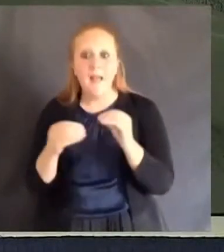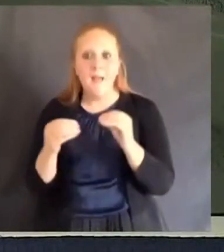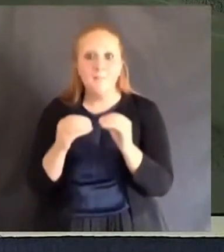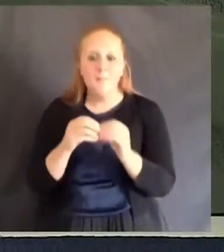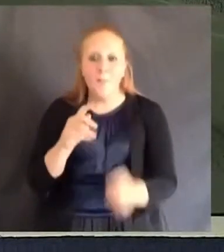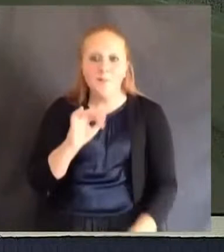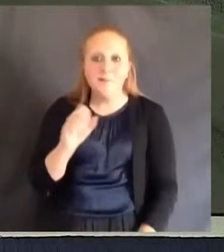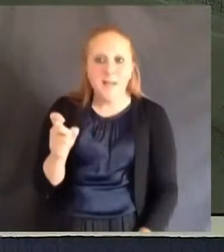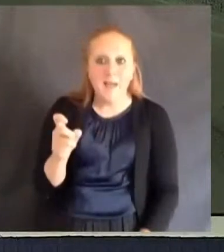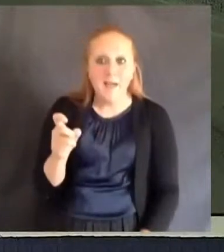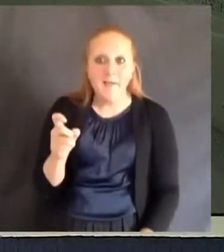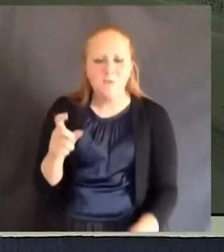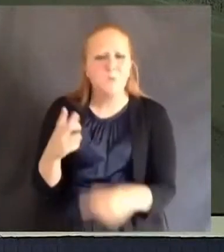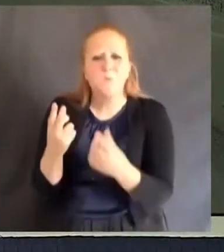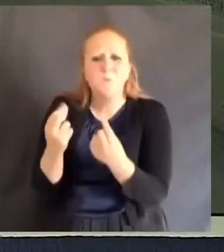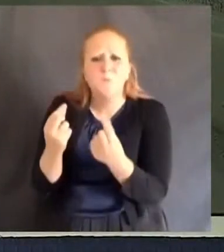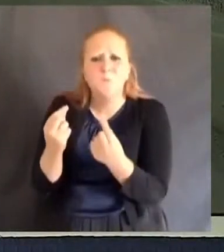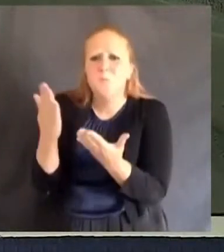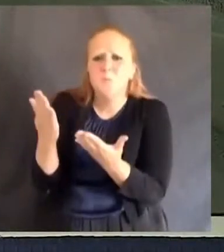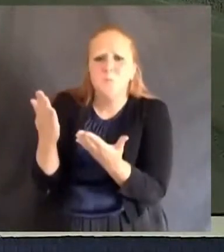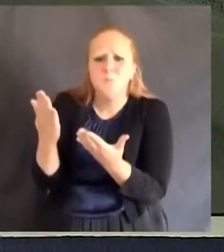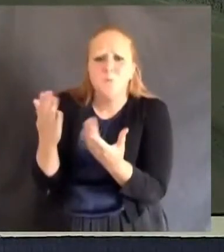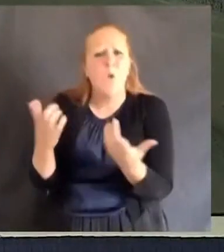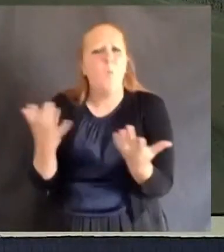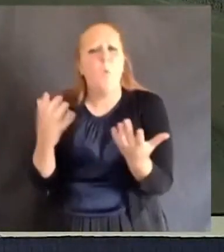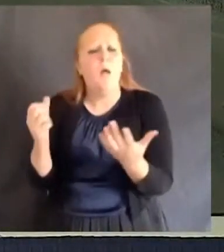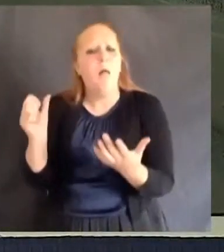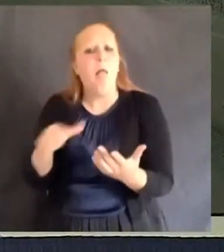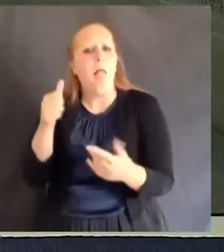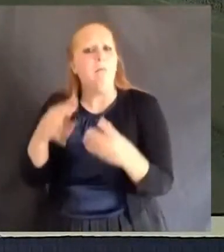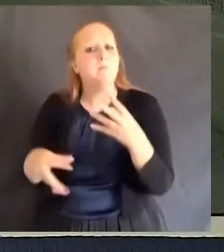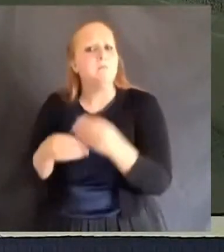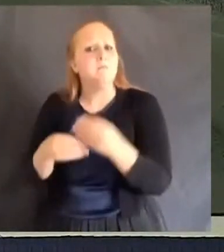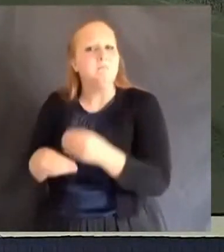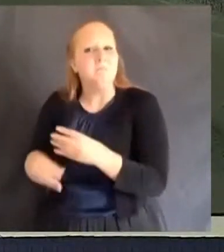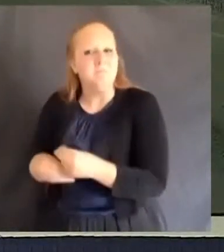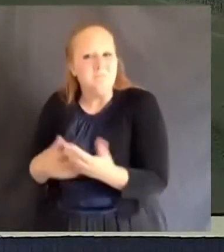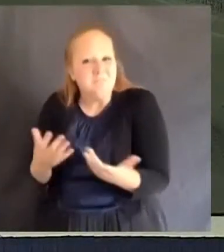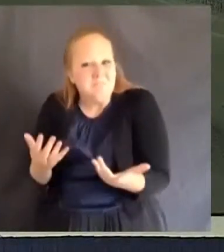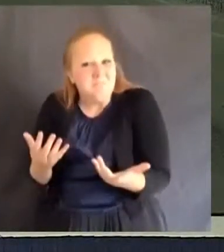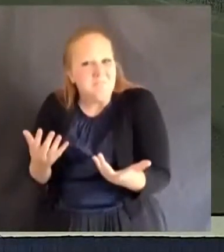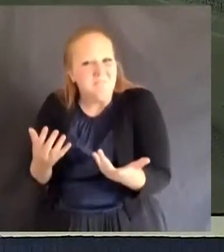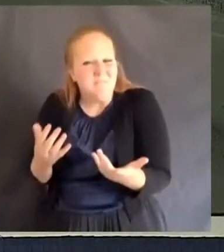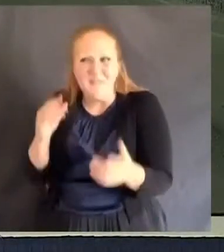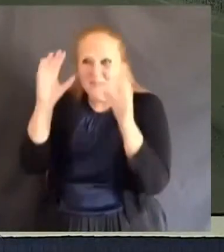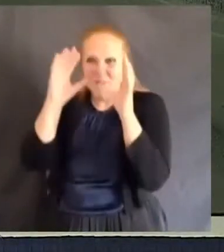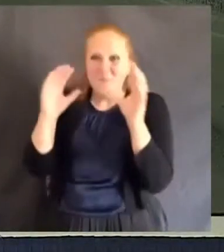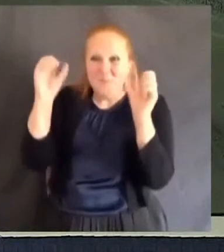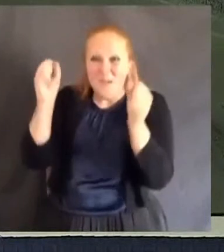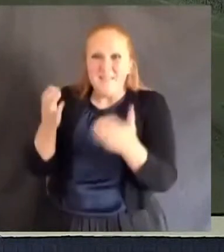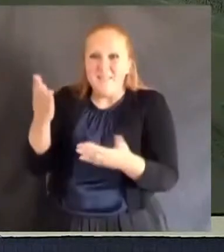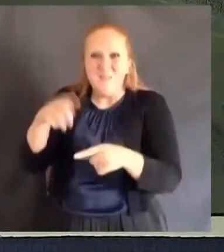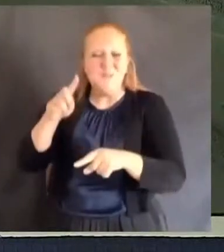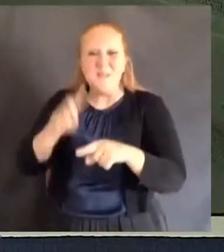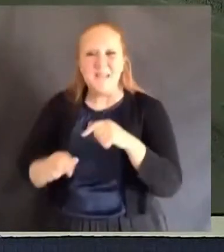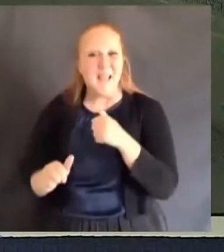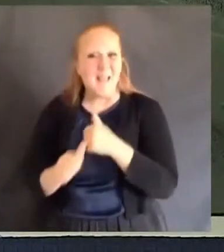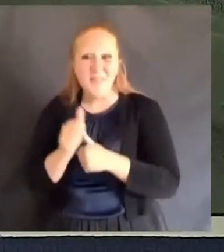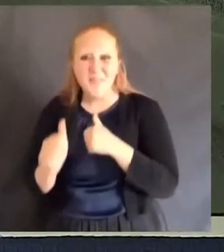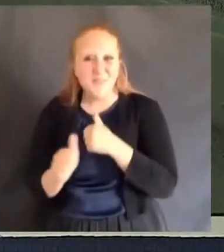through SALT? What else? What you can't